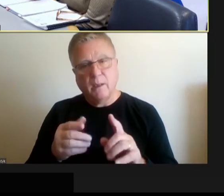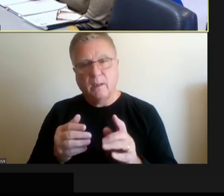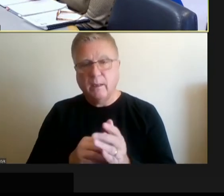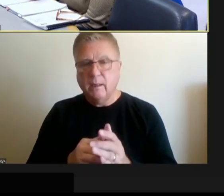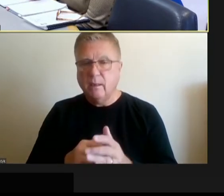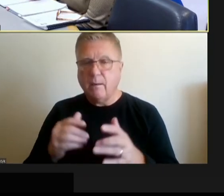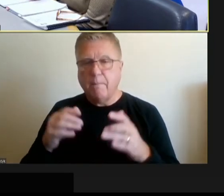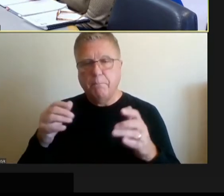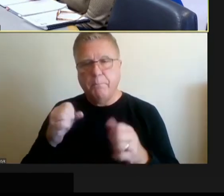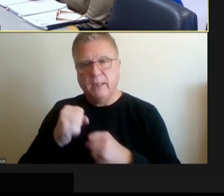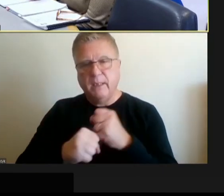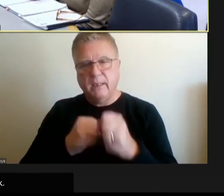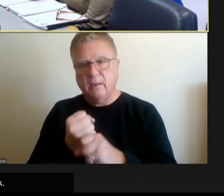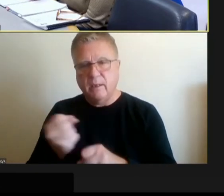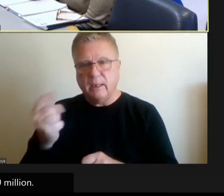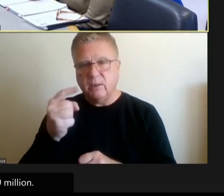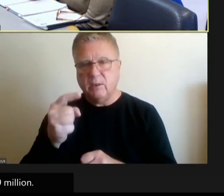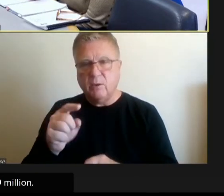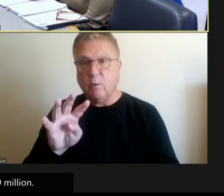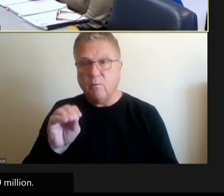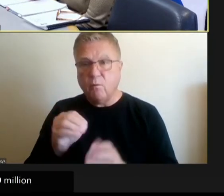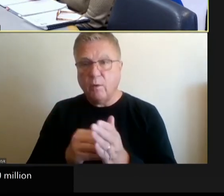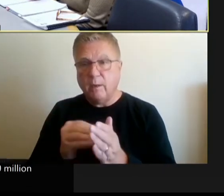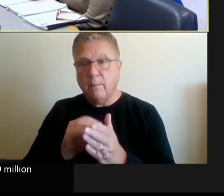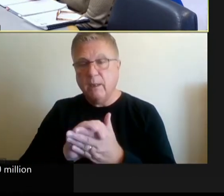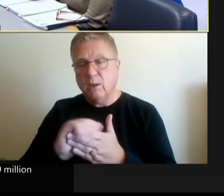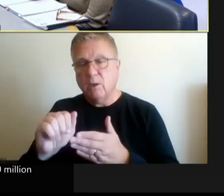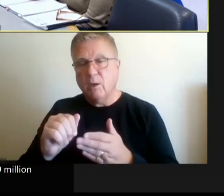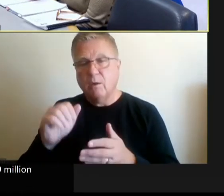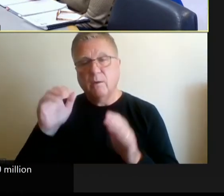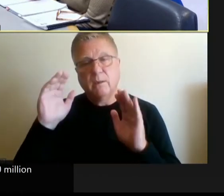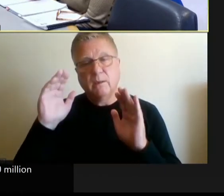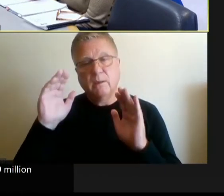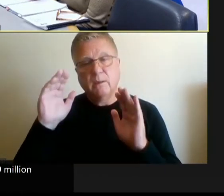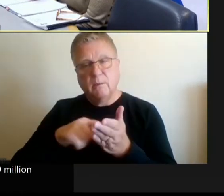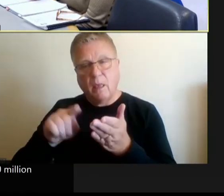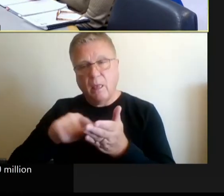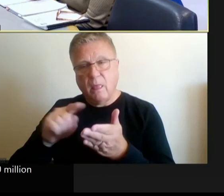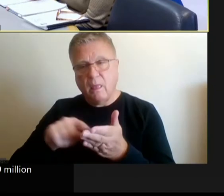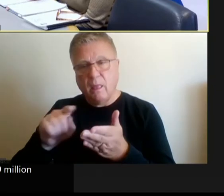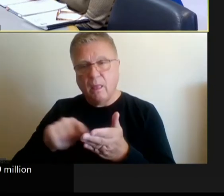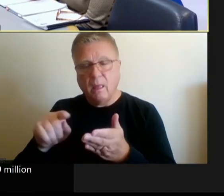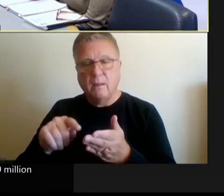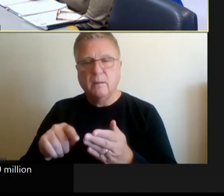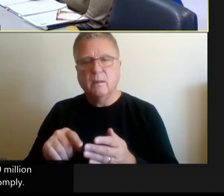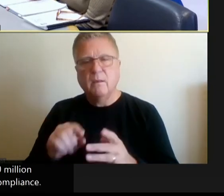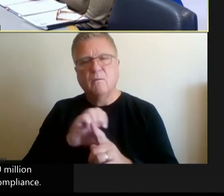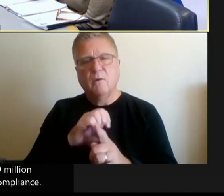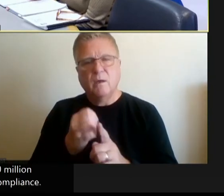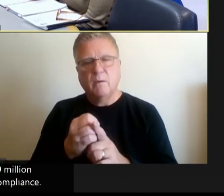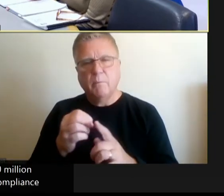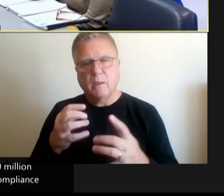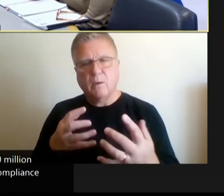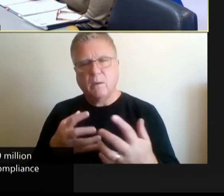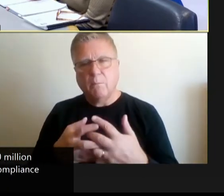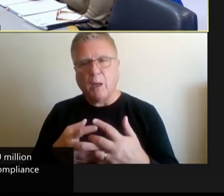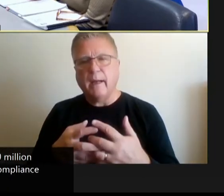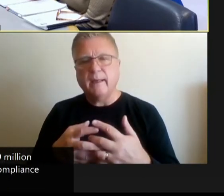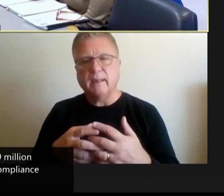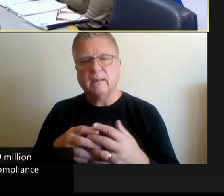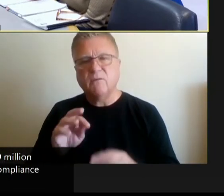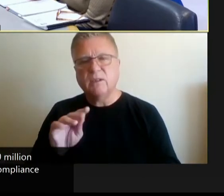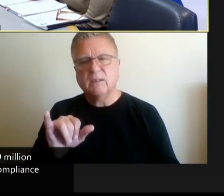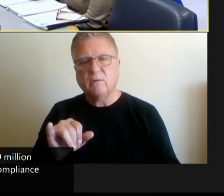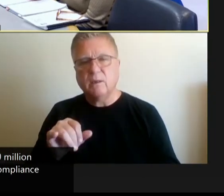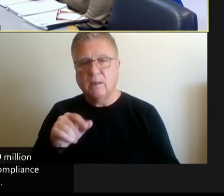next year with a $40 million anticipated spend. Our environmental compliance facility is also, the